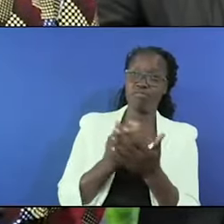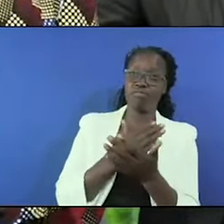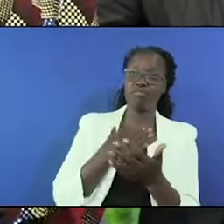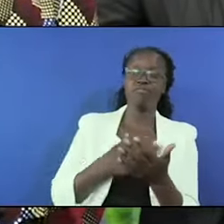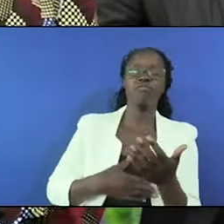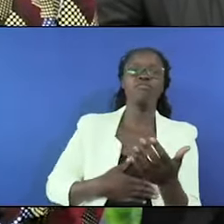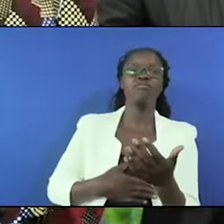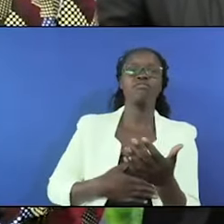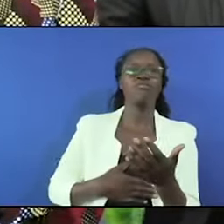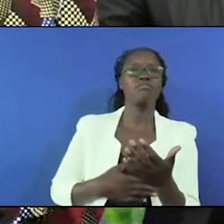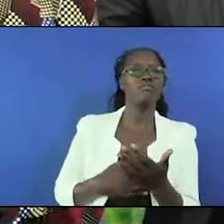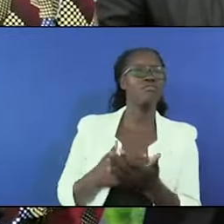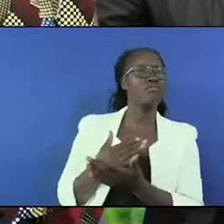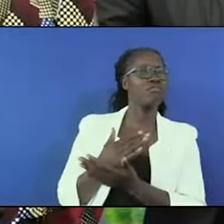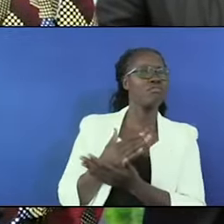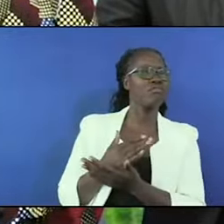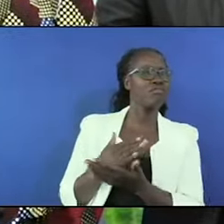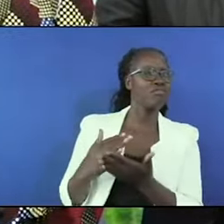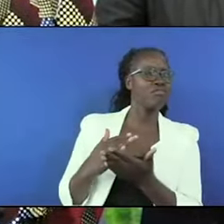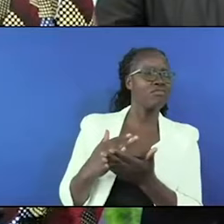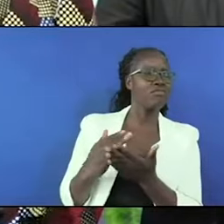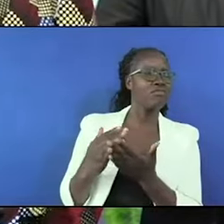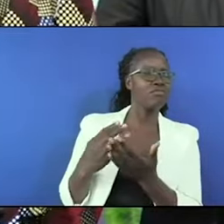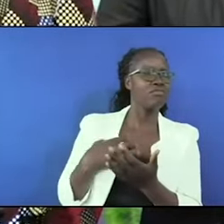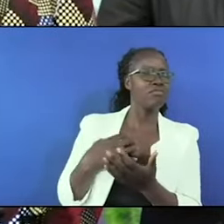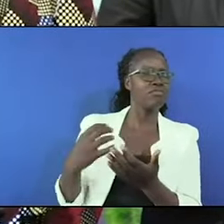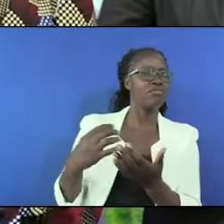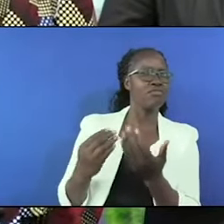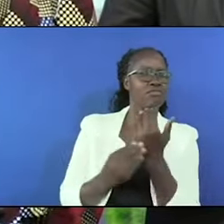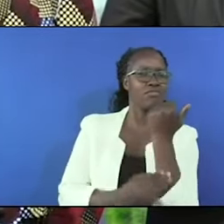Somebody giving half of his property to the poor,